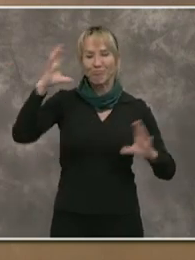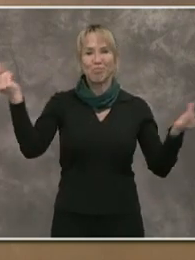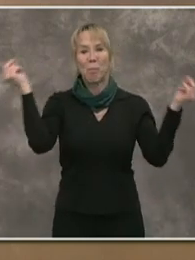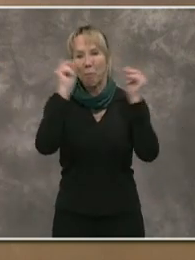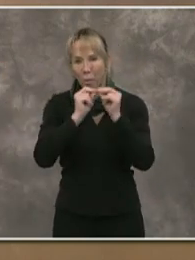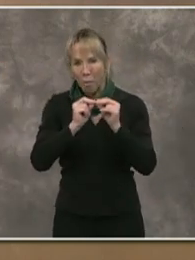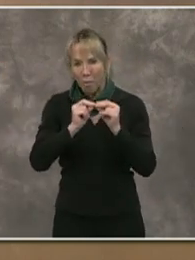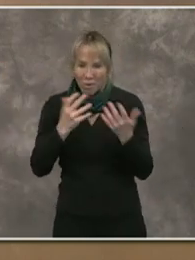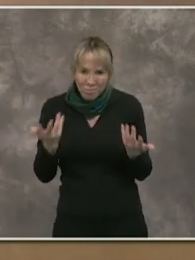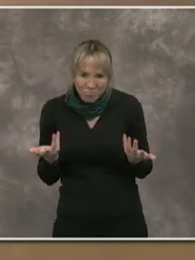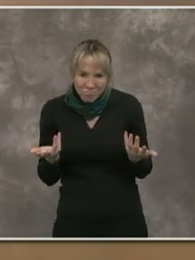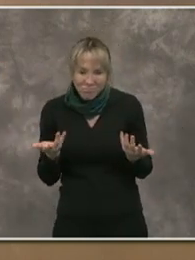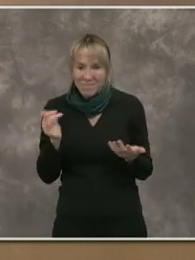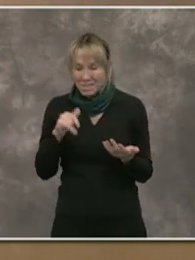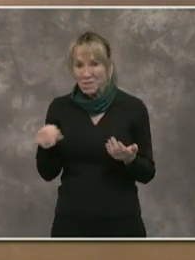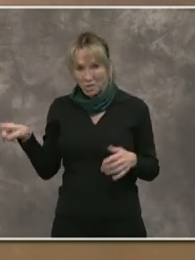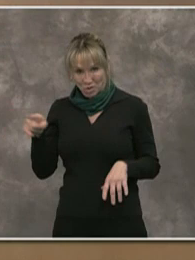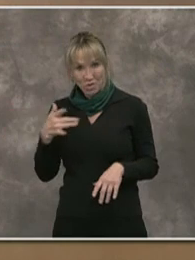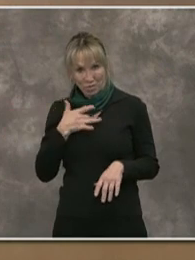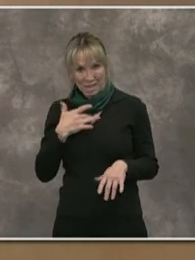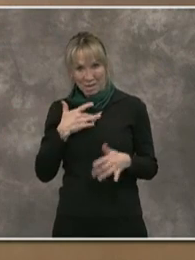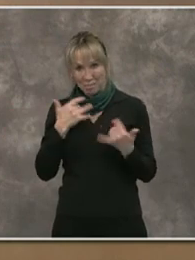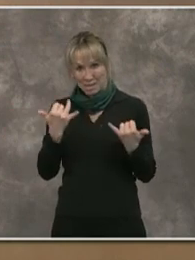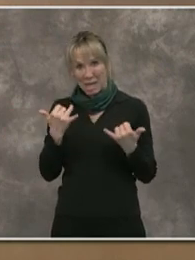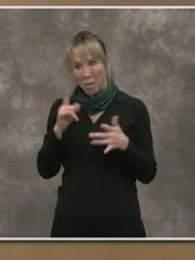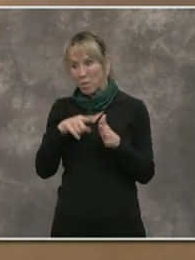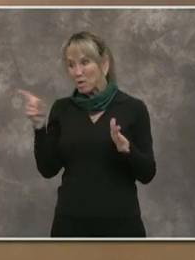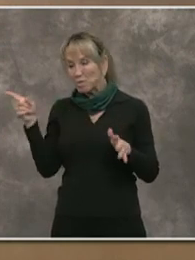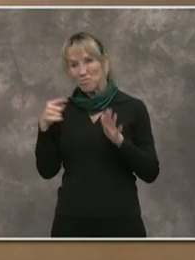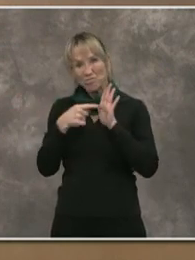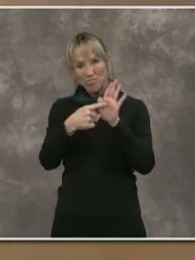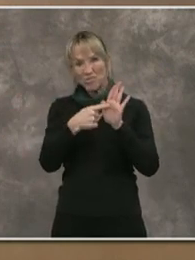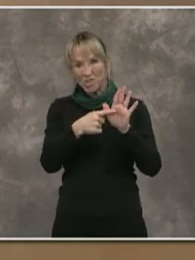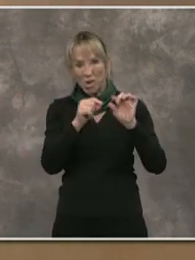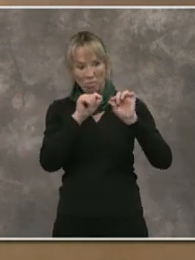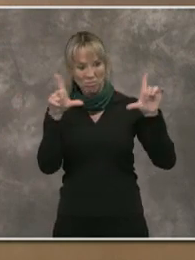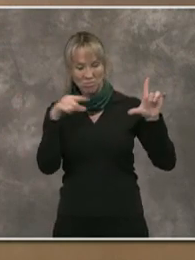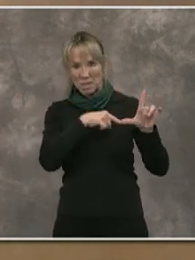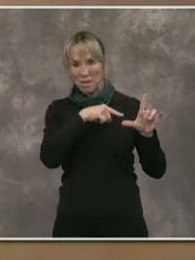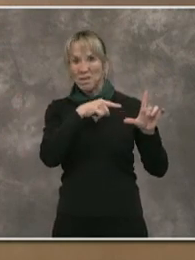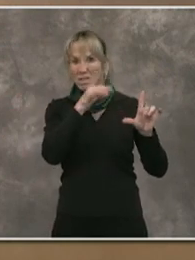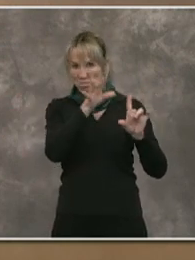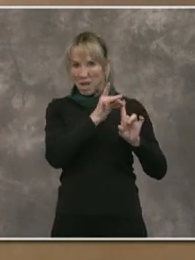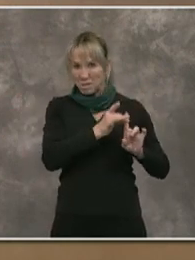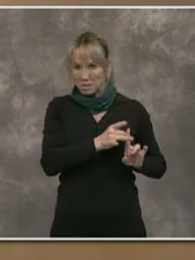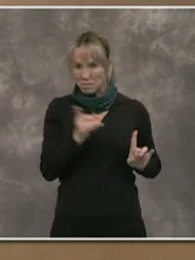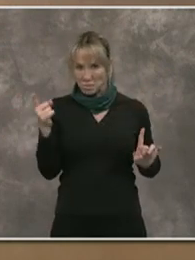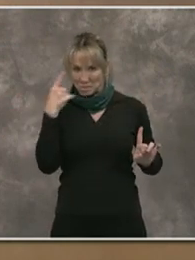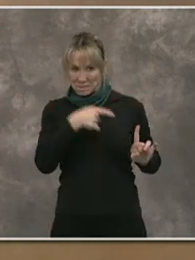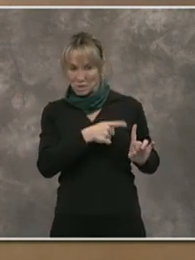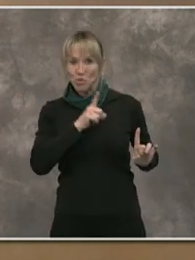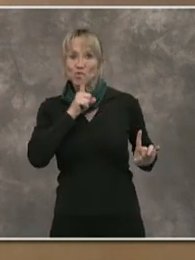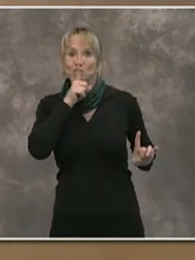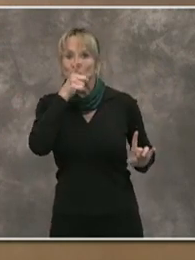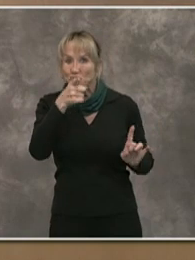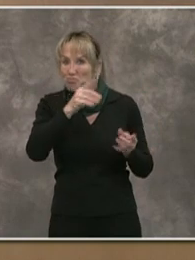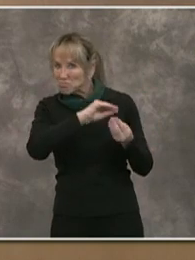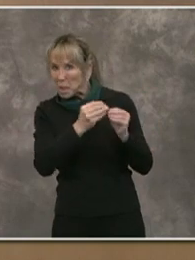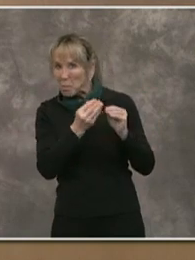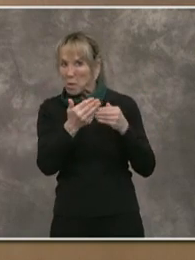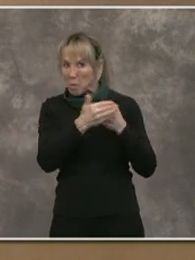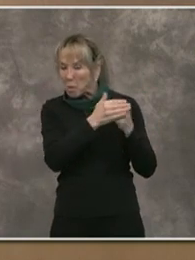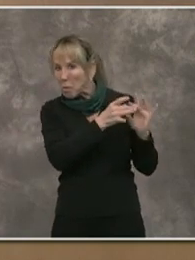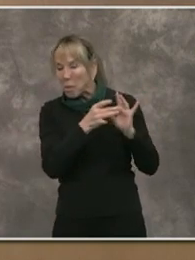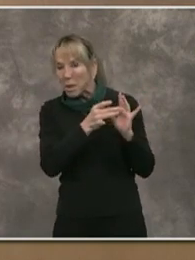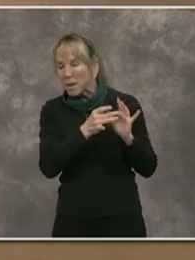expanded to the degree that you feel the current total of positive cases is any more representative of the true number of infections?